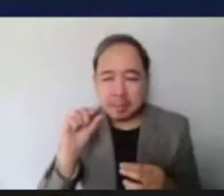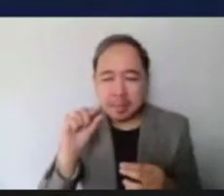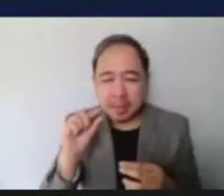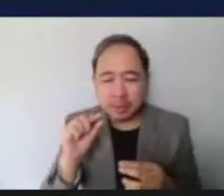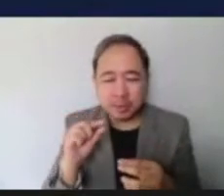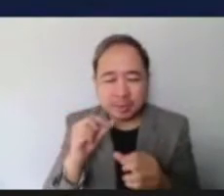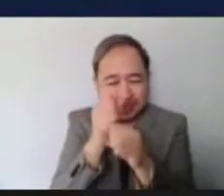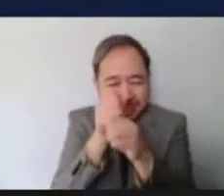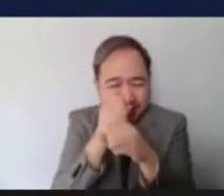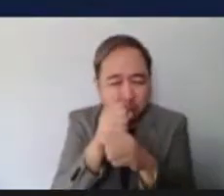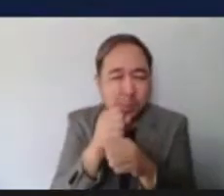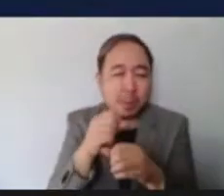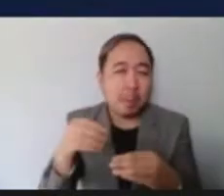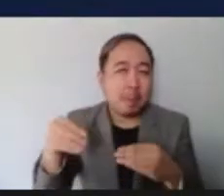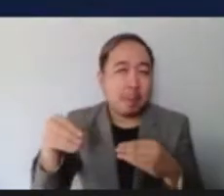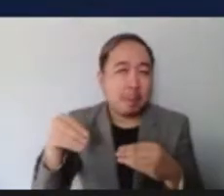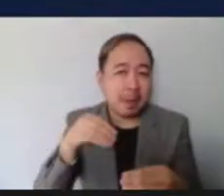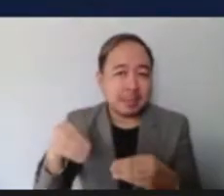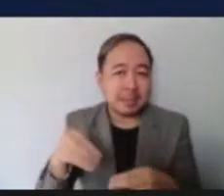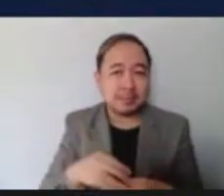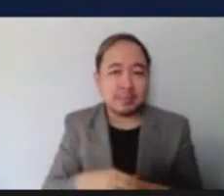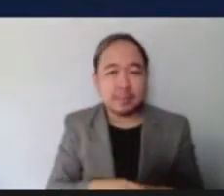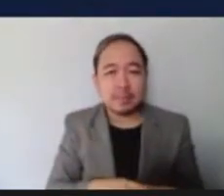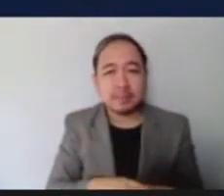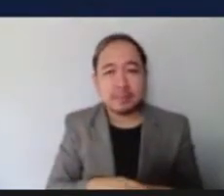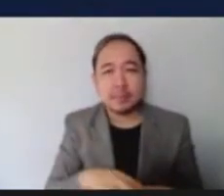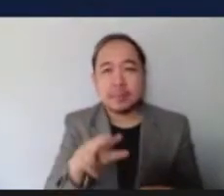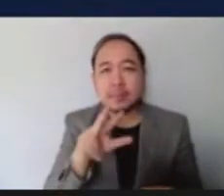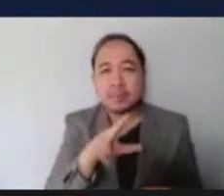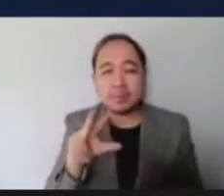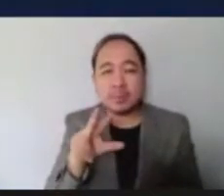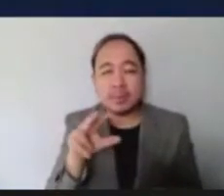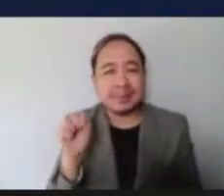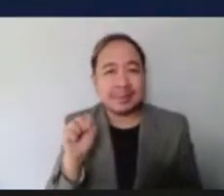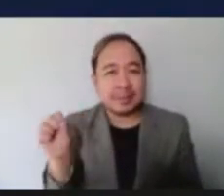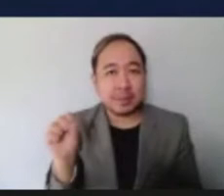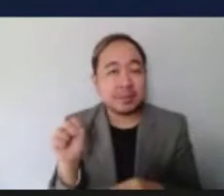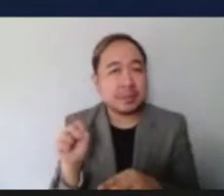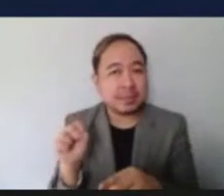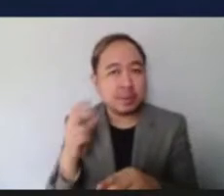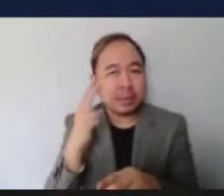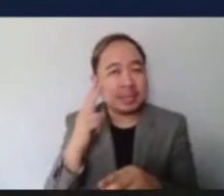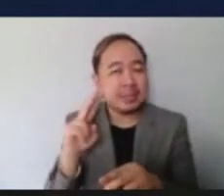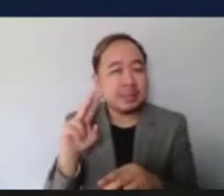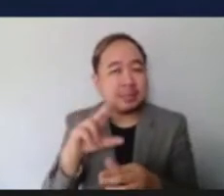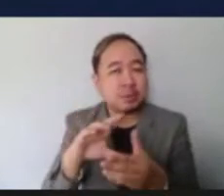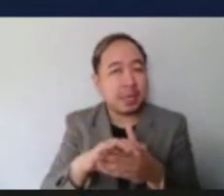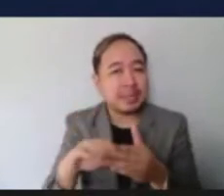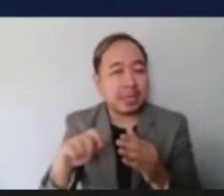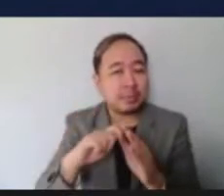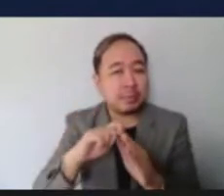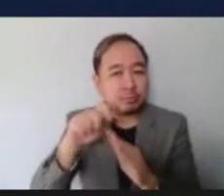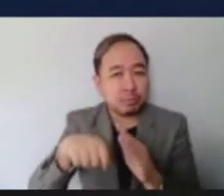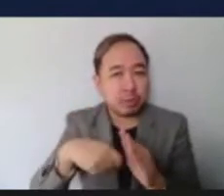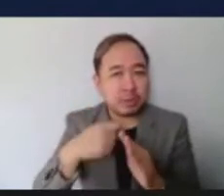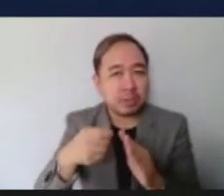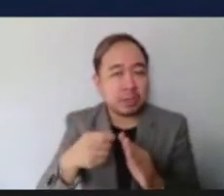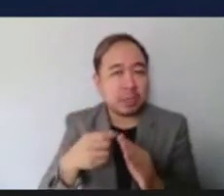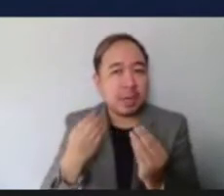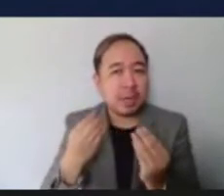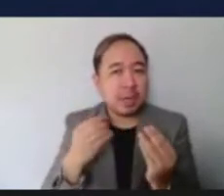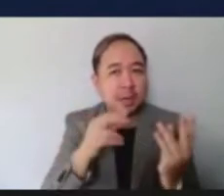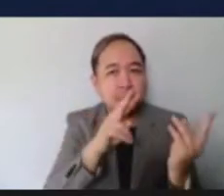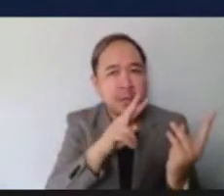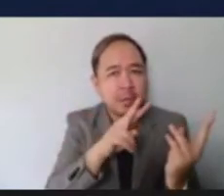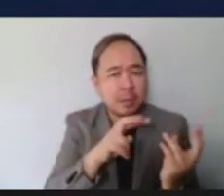the lc3s has been involved in June you can establish it using the loop implemented in